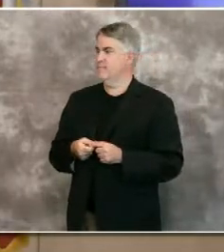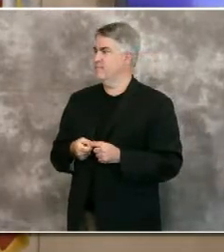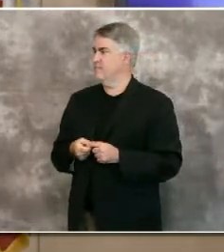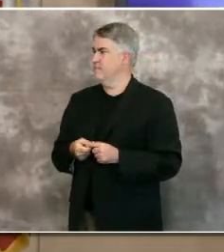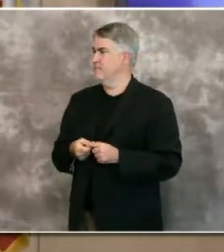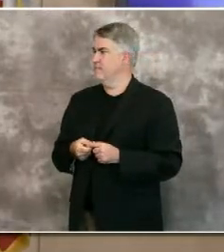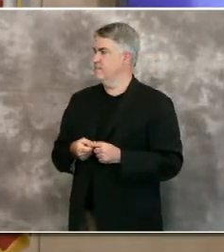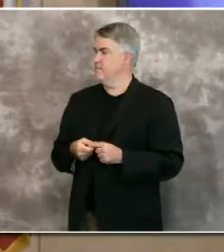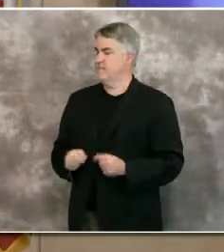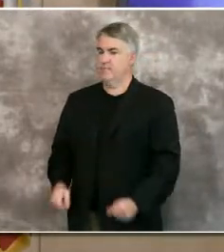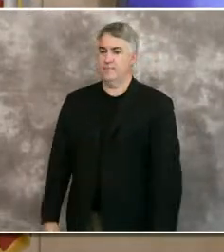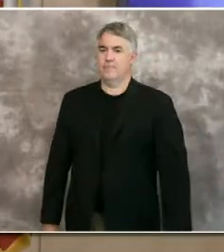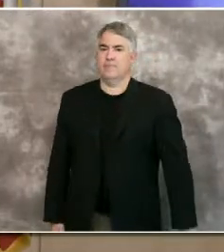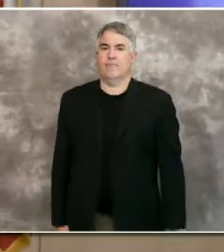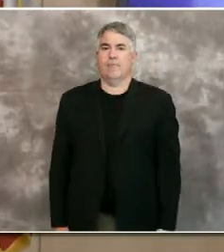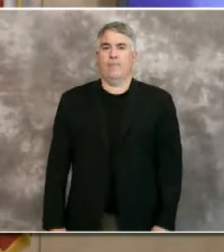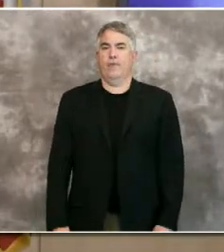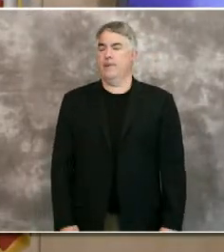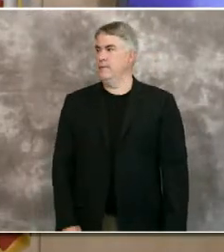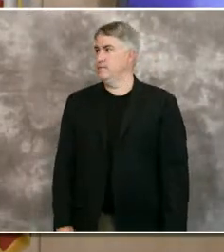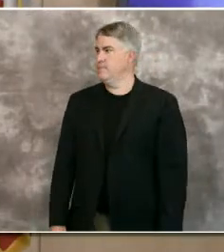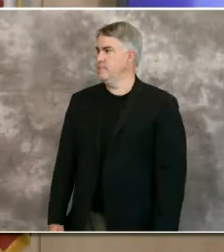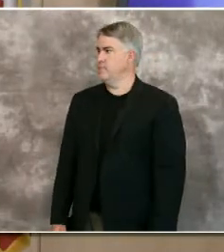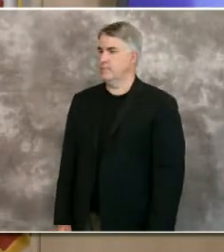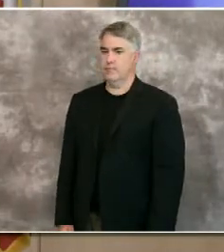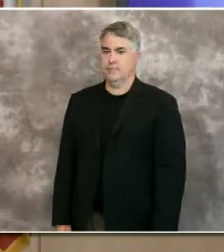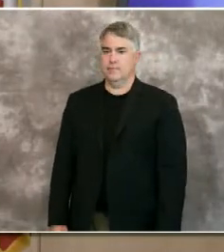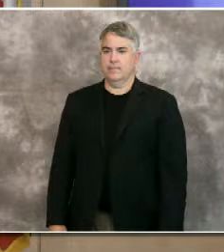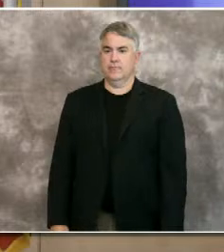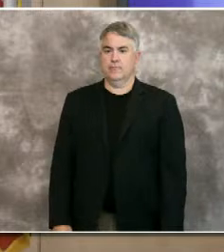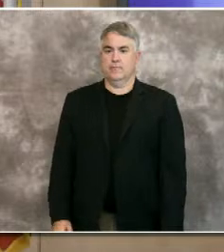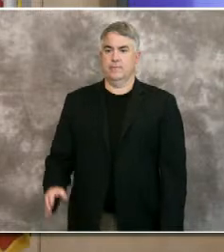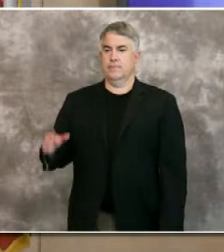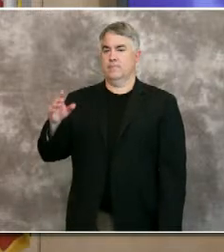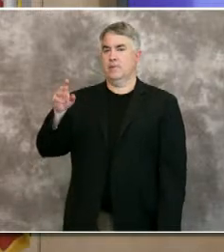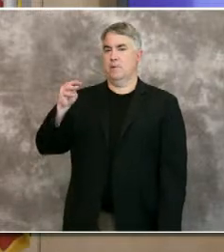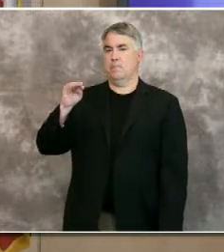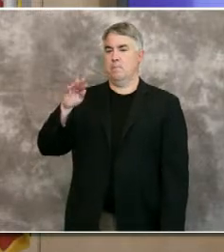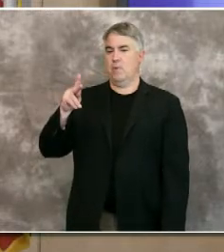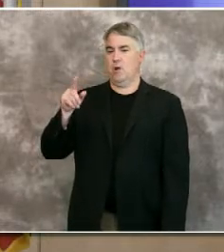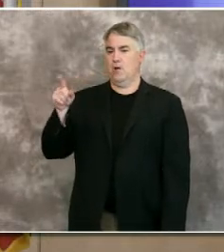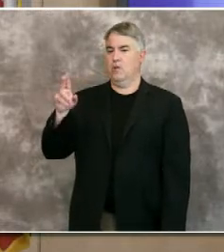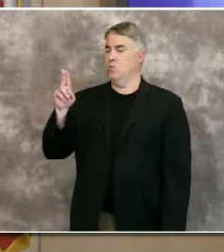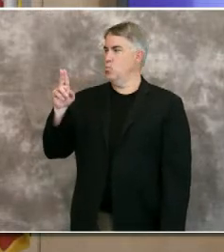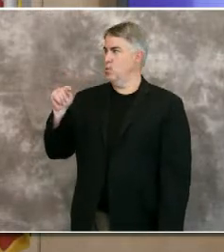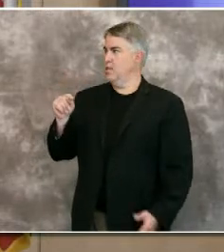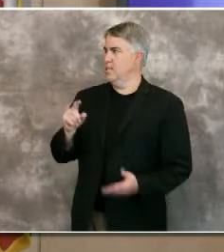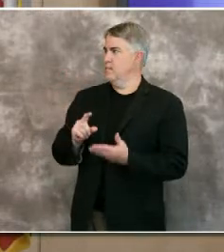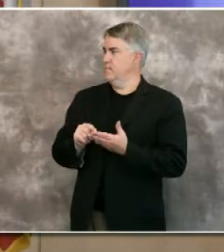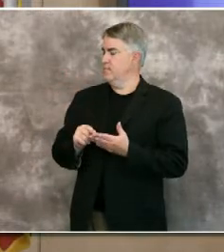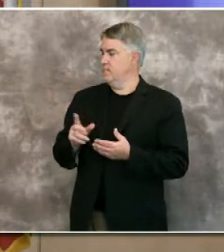All right, next call. Mark Ziegler with the San Diego Union Tribune. Please state your question.